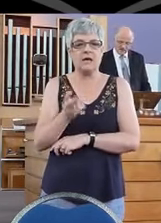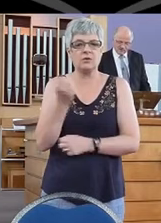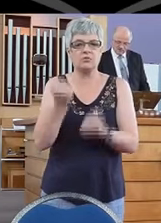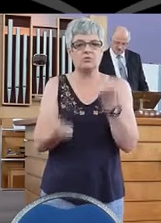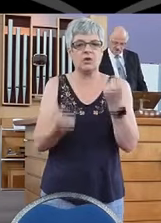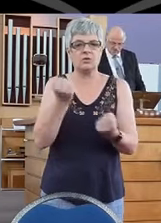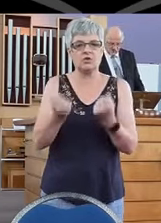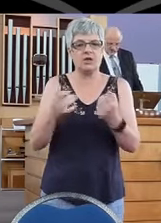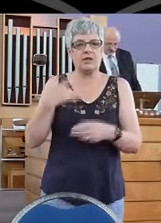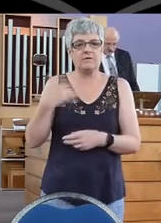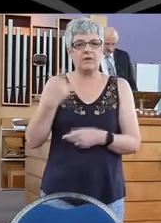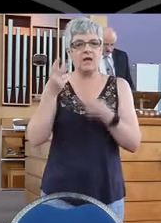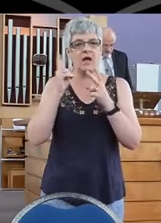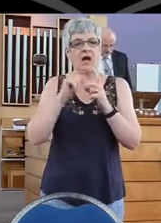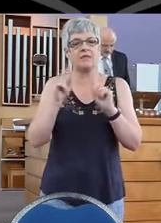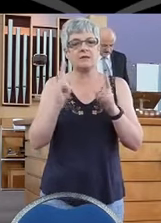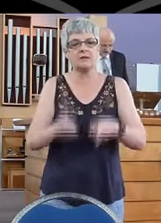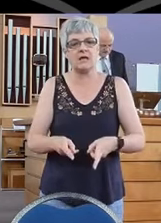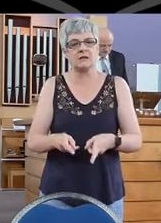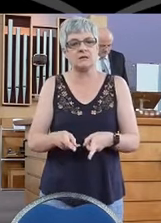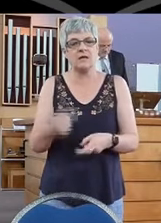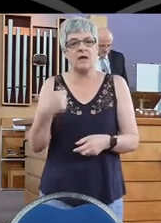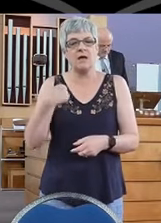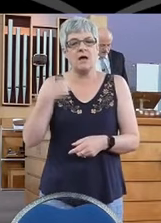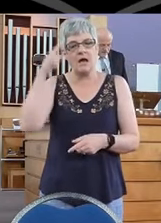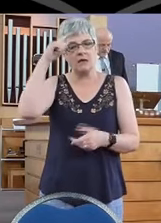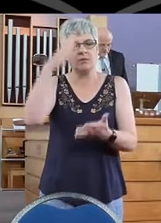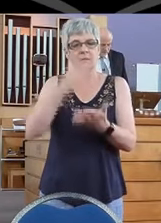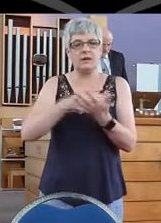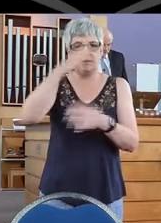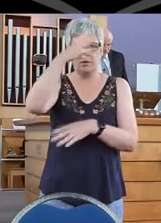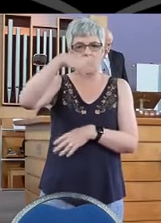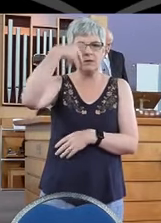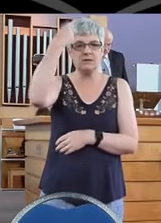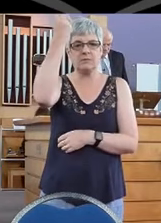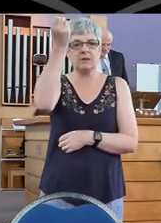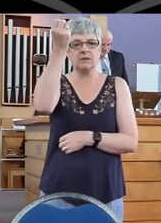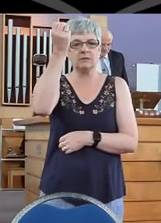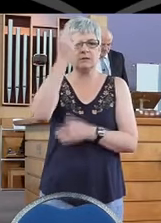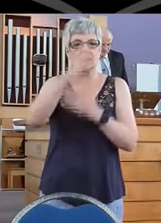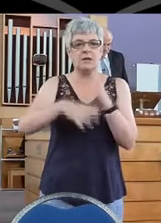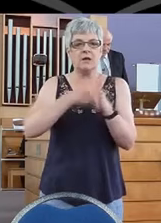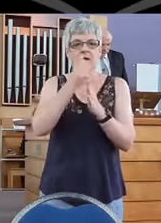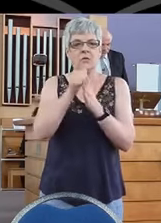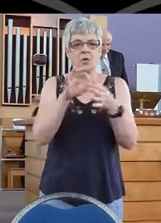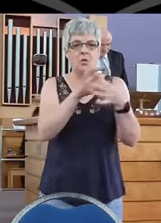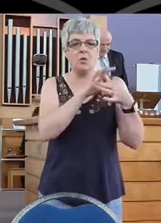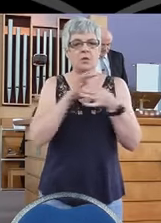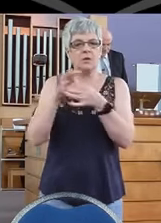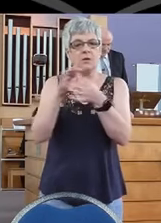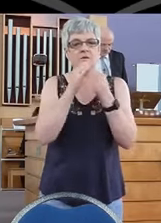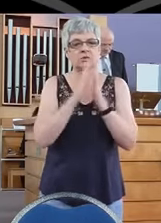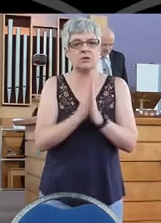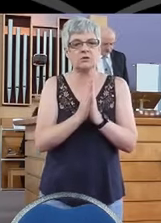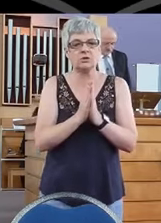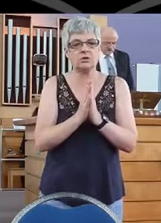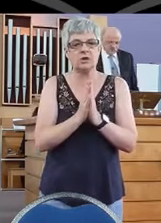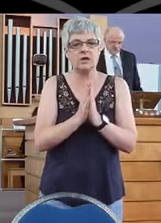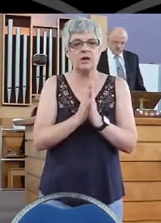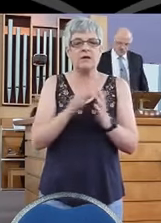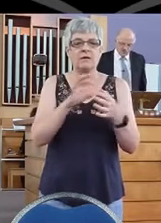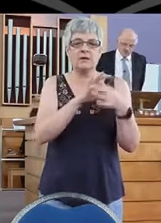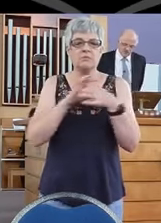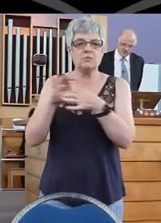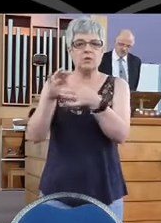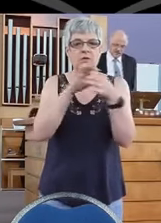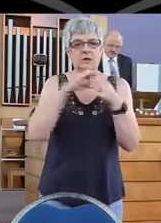come again to judge the living and the dead. I believe in the Holy Spirit, the Holy Catholic Church,